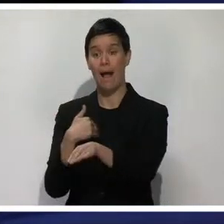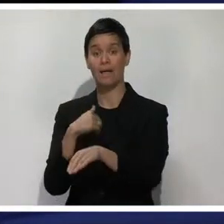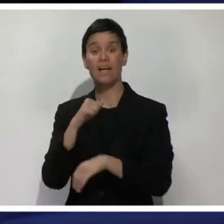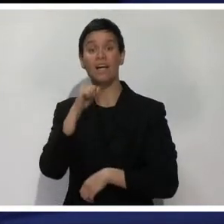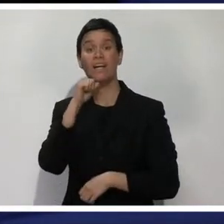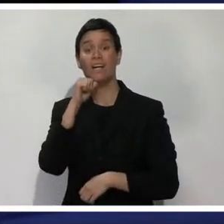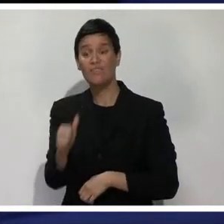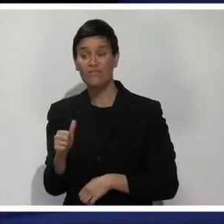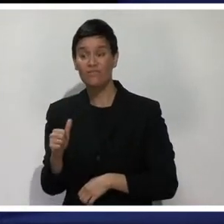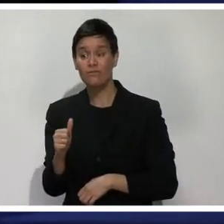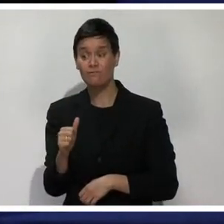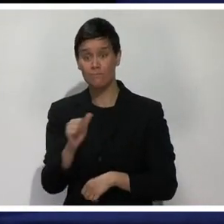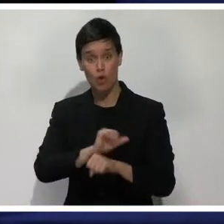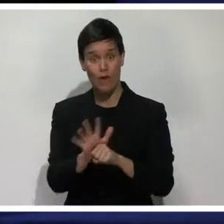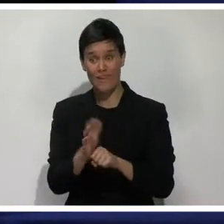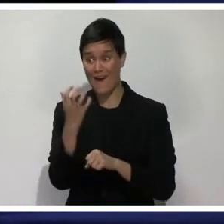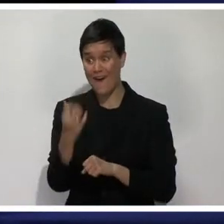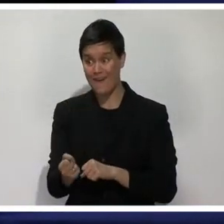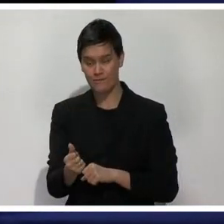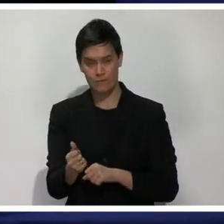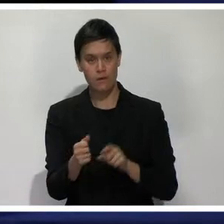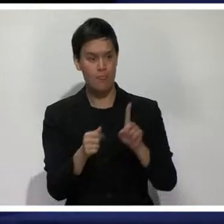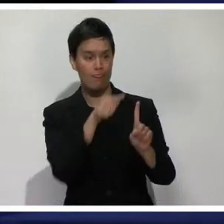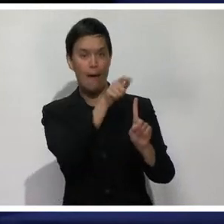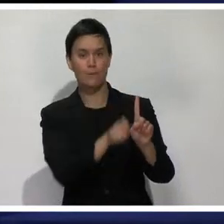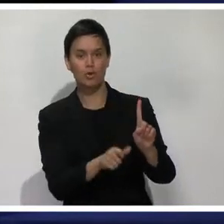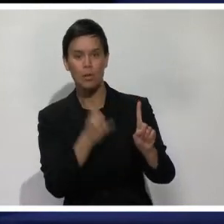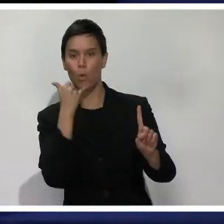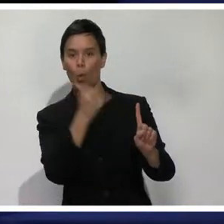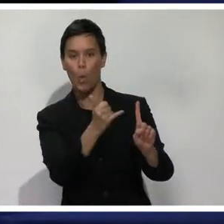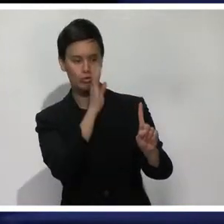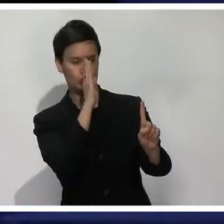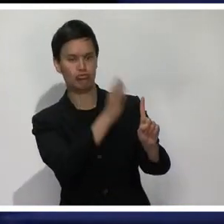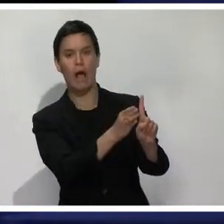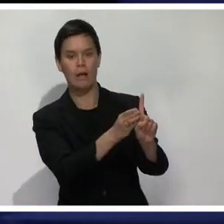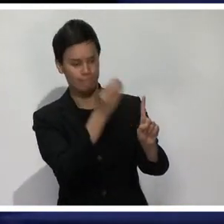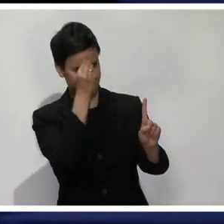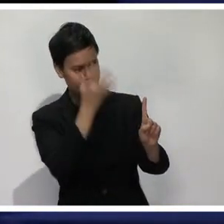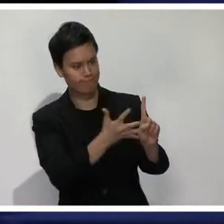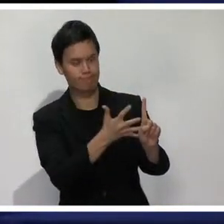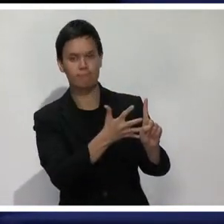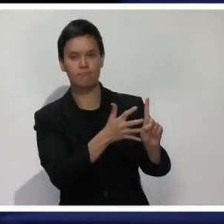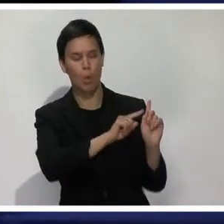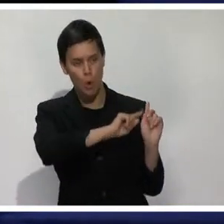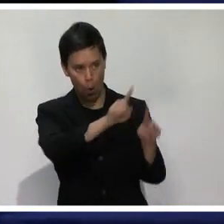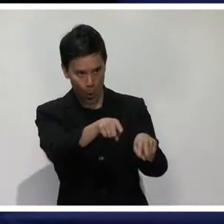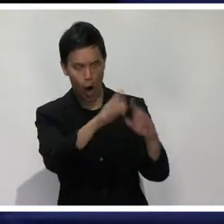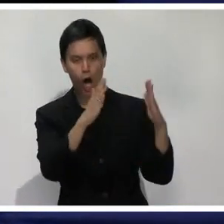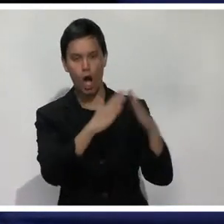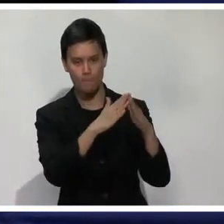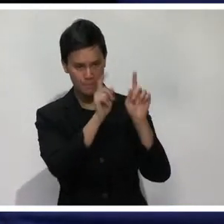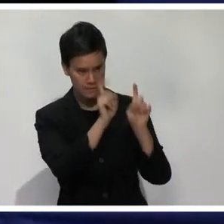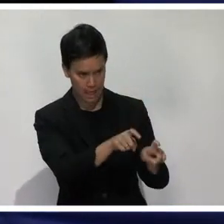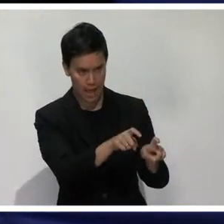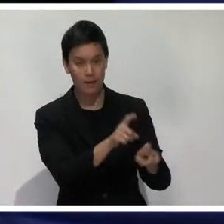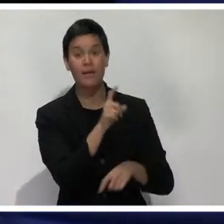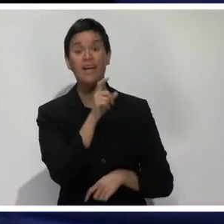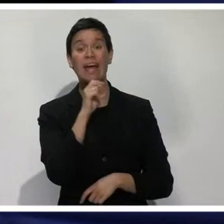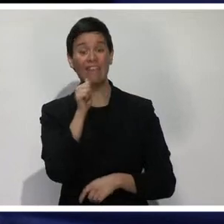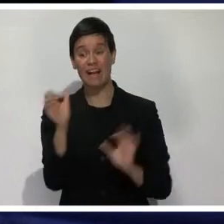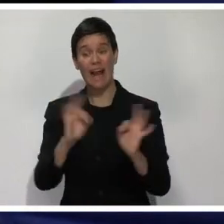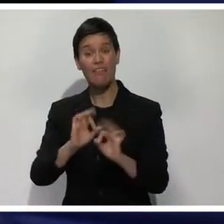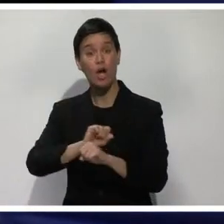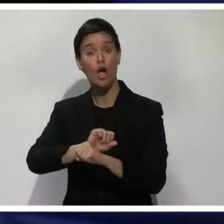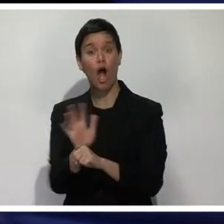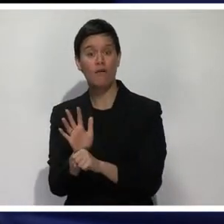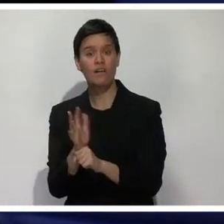and followed up. But it may take a bit longer than that for an individual to receive a message, a text or something with their own result. But 24 hours